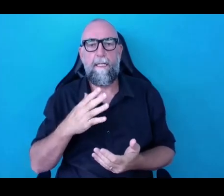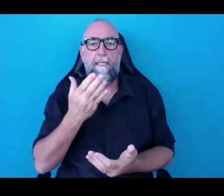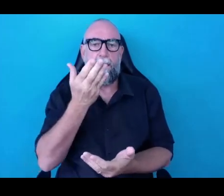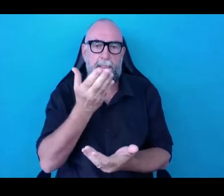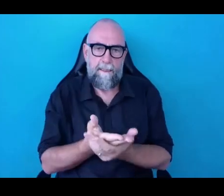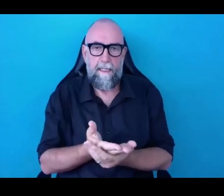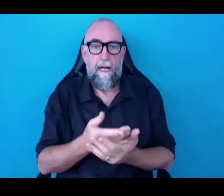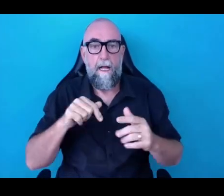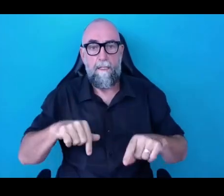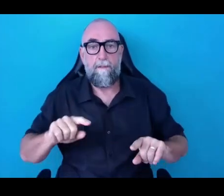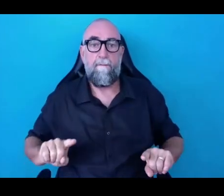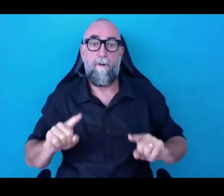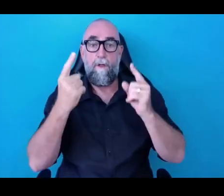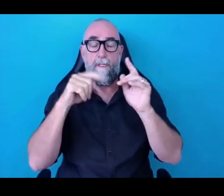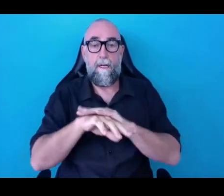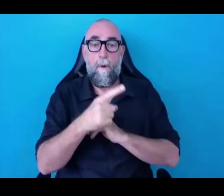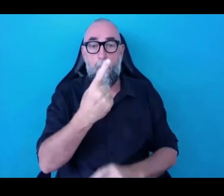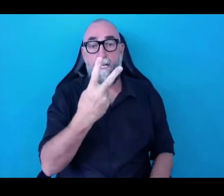gallery.